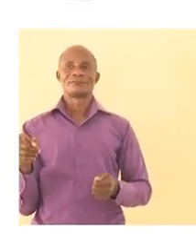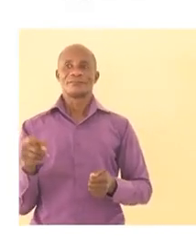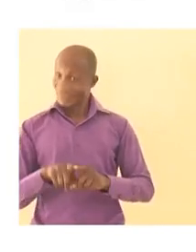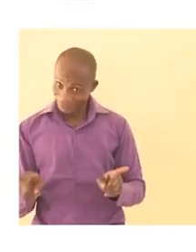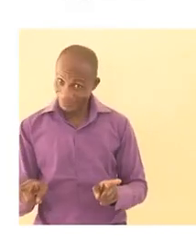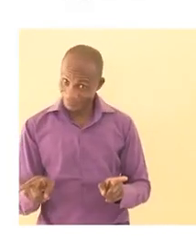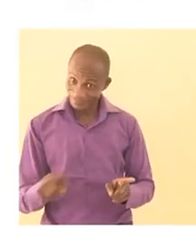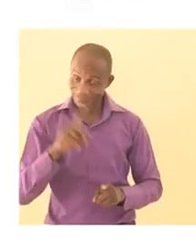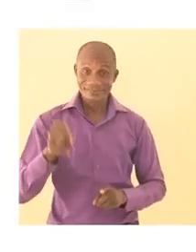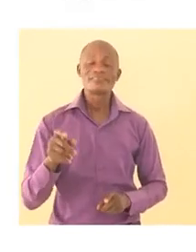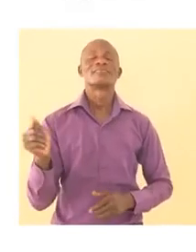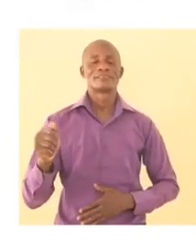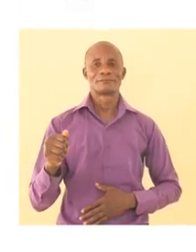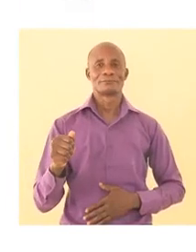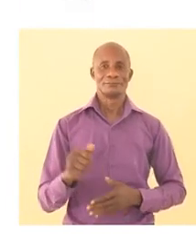difference?